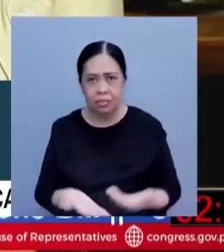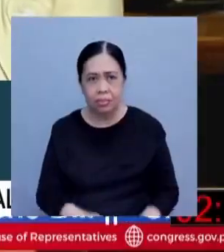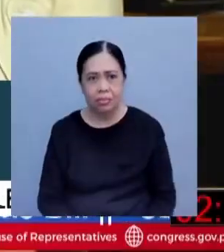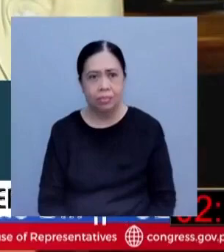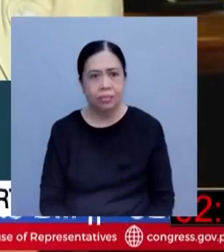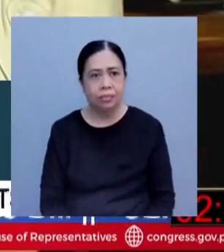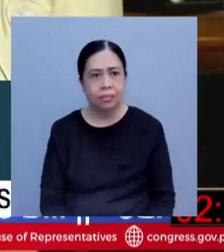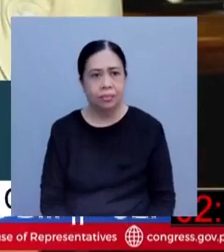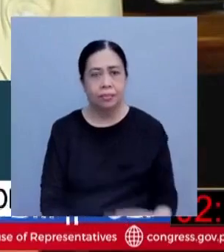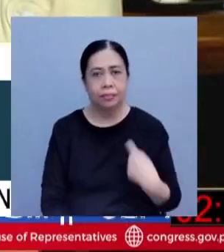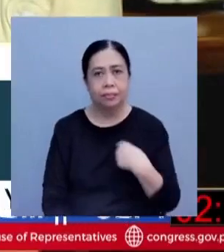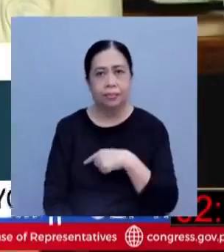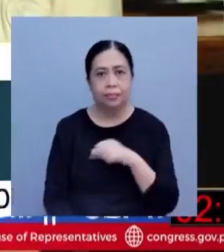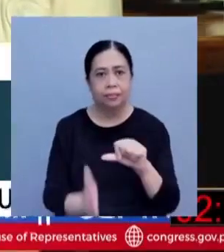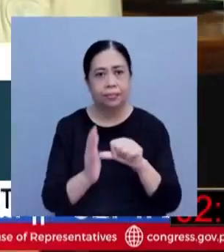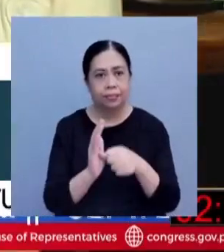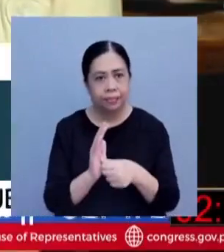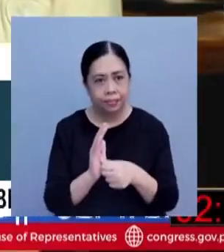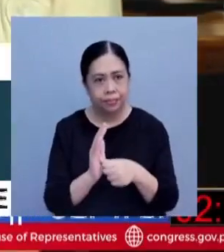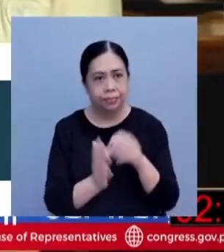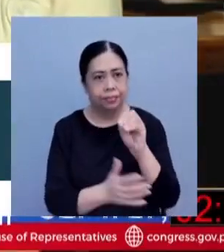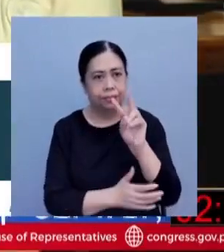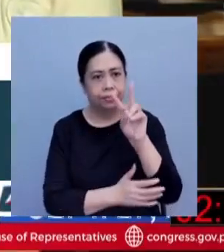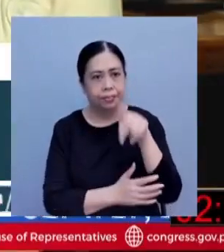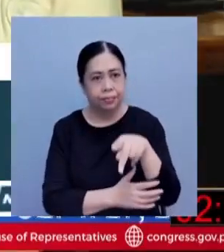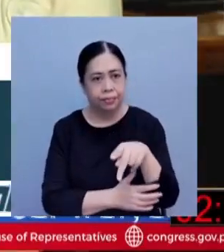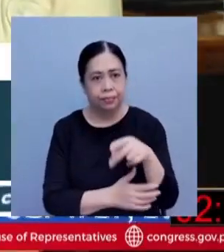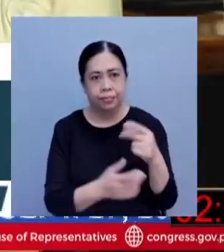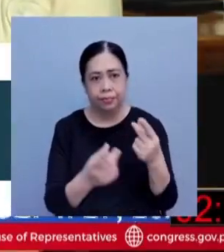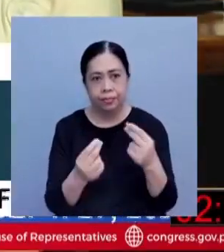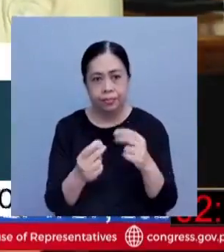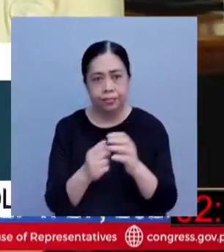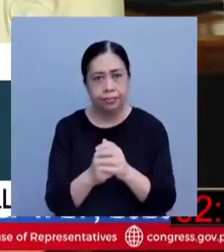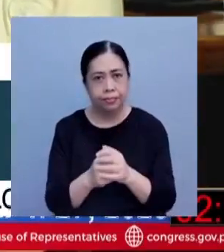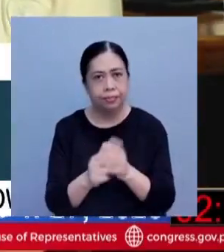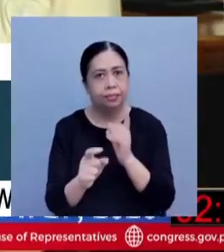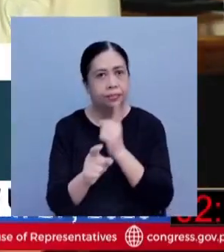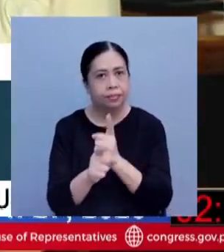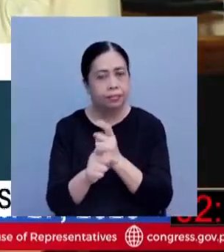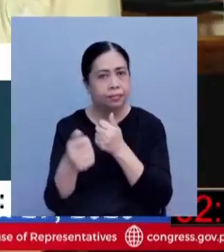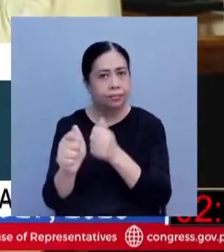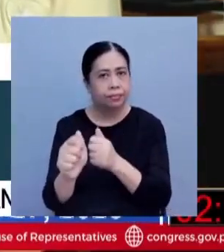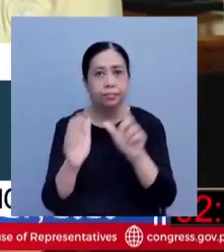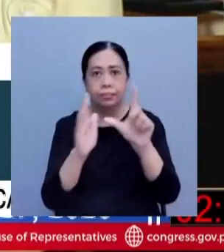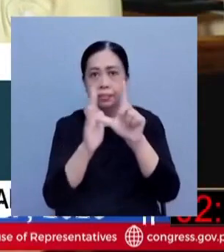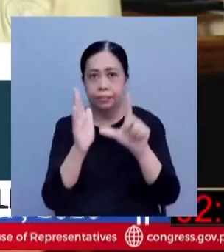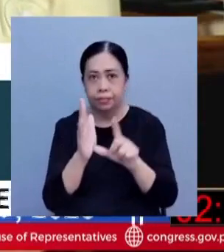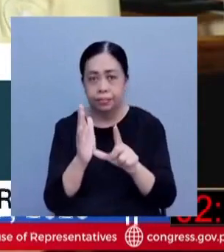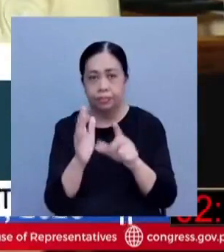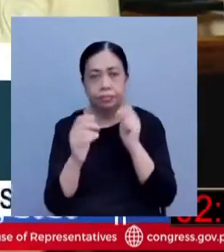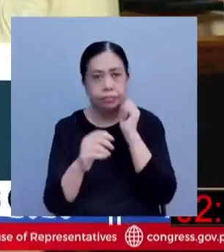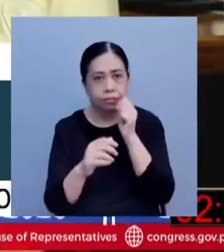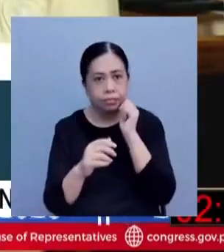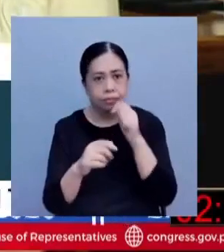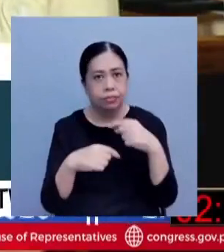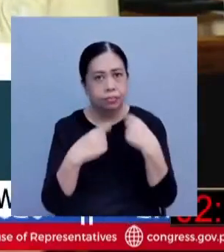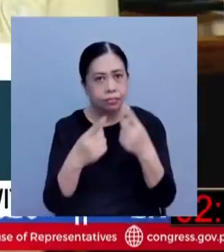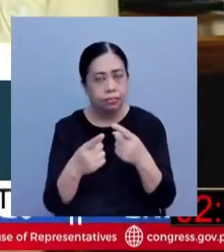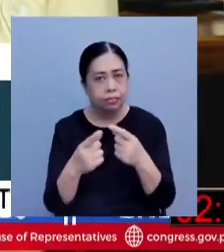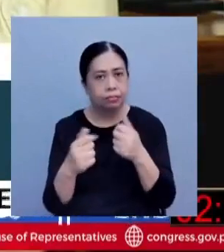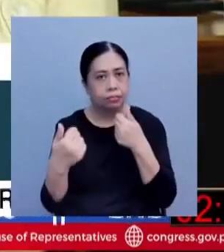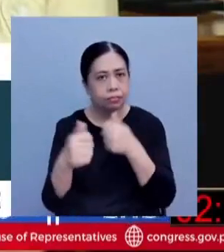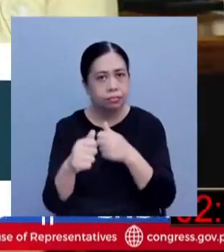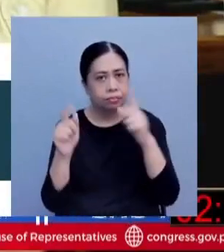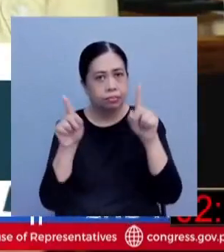We emphasize that the OVP's actions are in alignment with the law and has always been in conformity